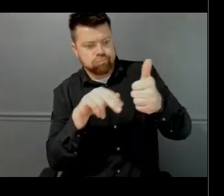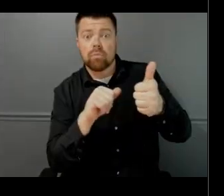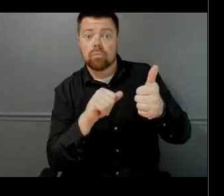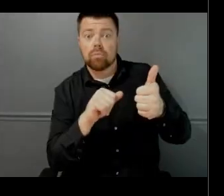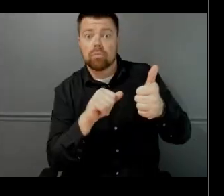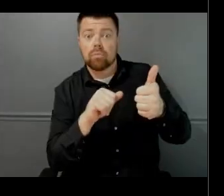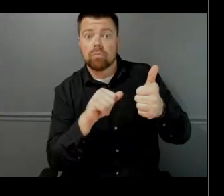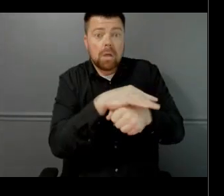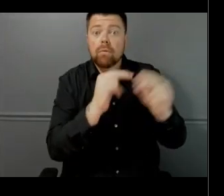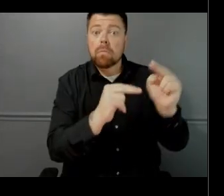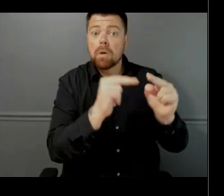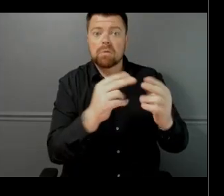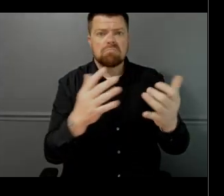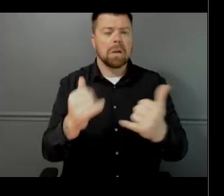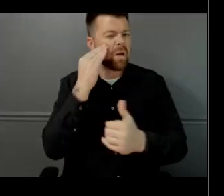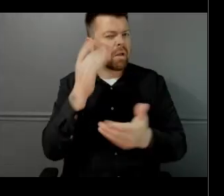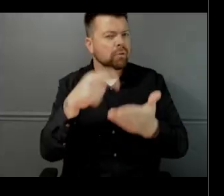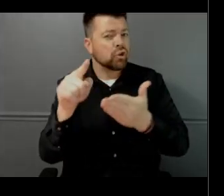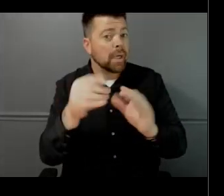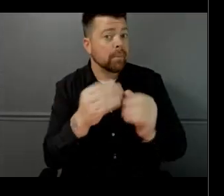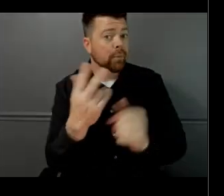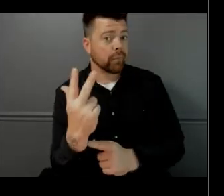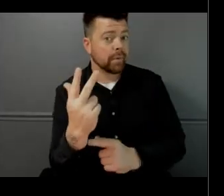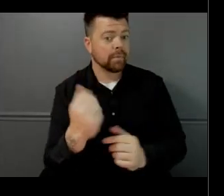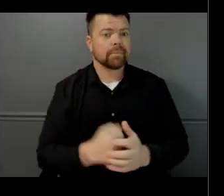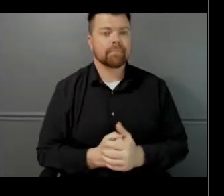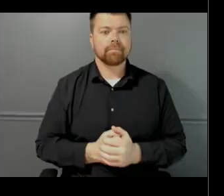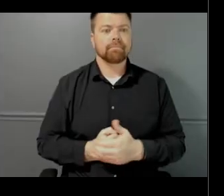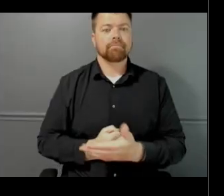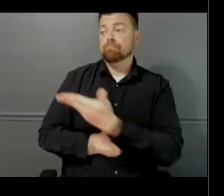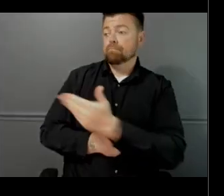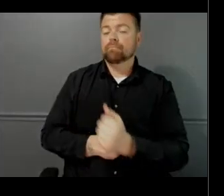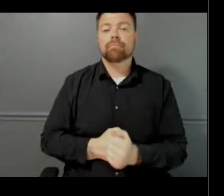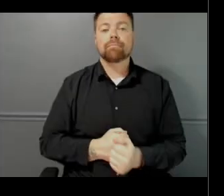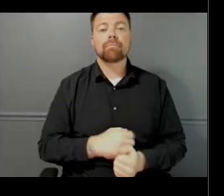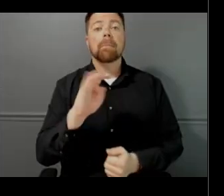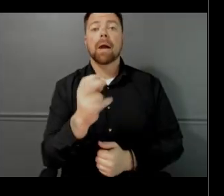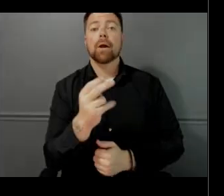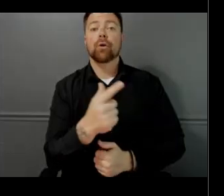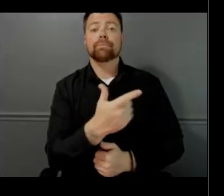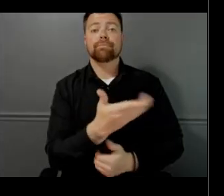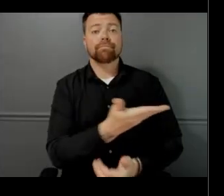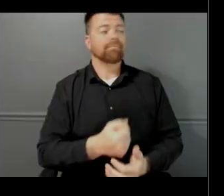And that brings us to knowledge check 3. Get your way.